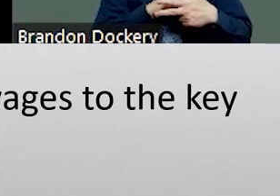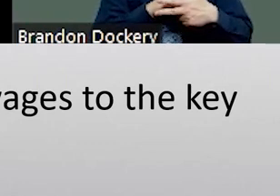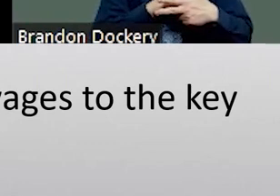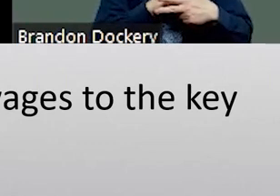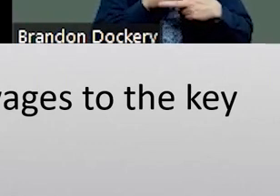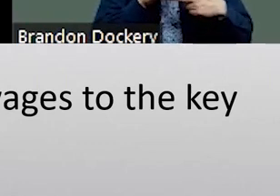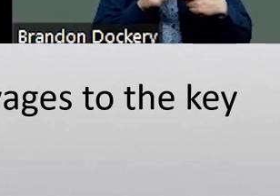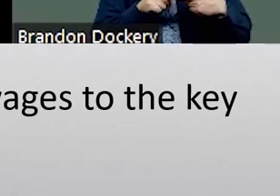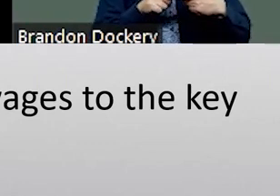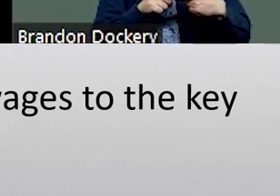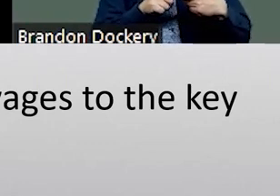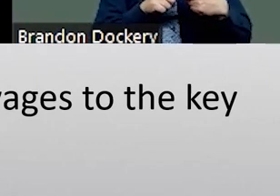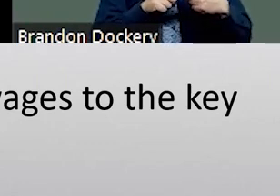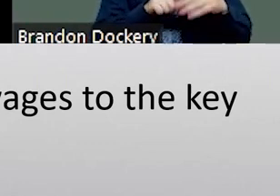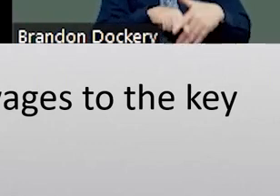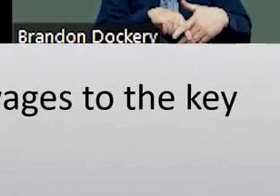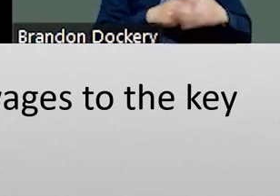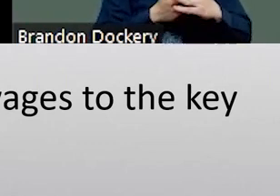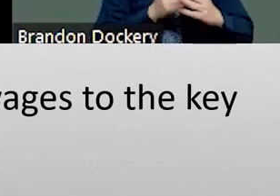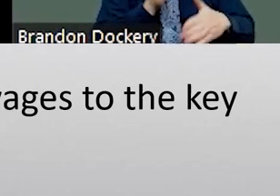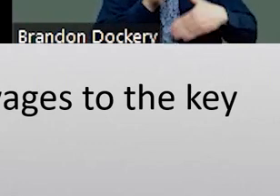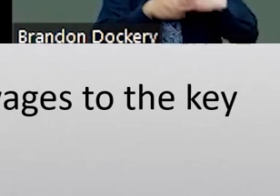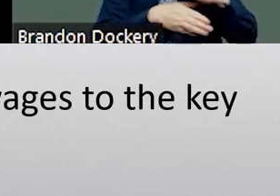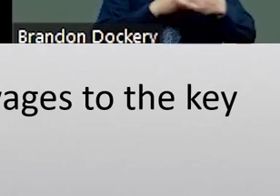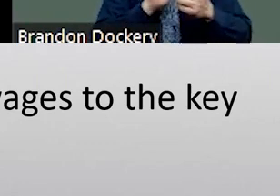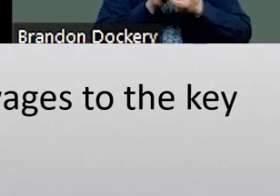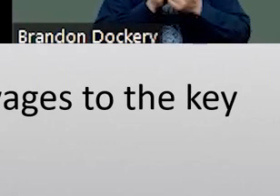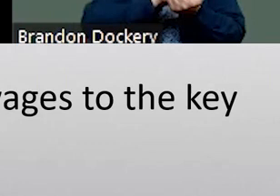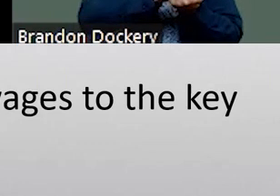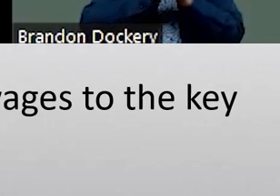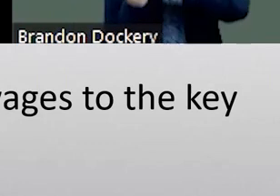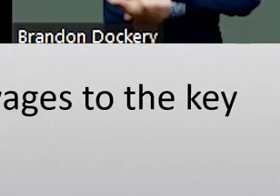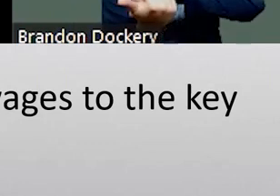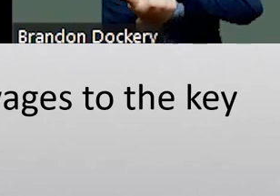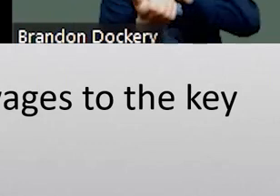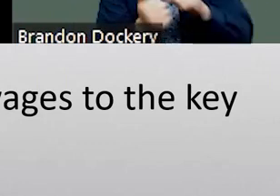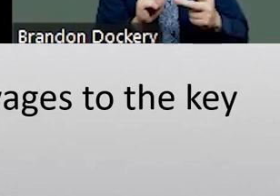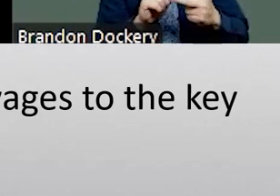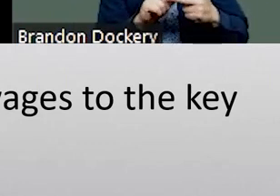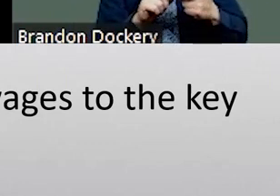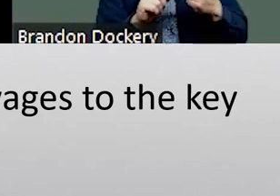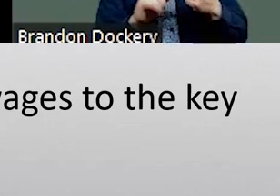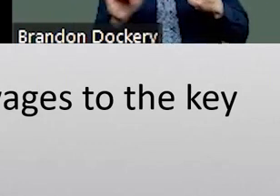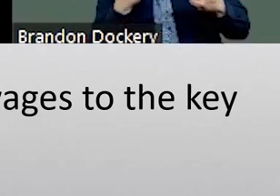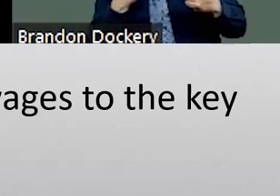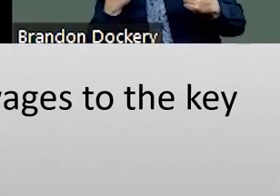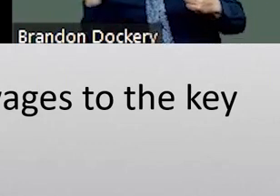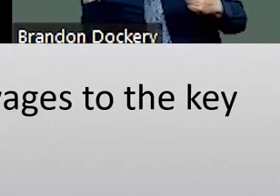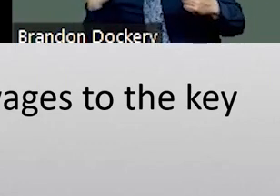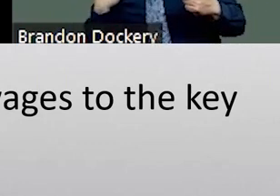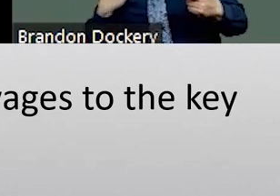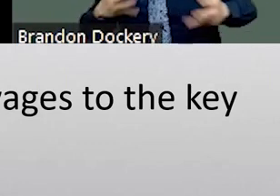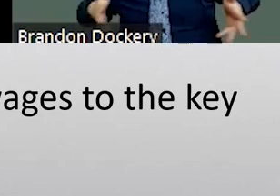that inception to some of the key turning points. And then we're driving, as I said in the